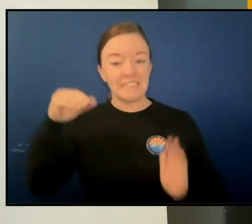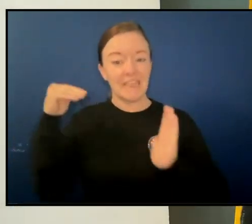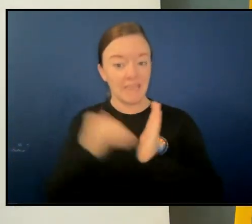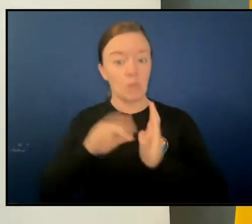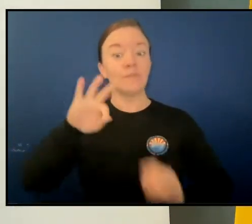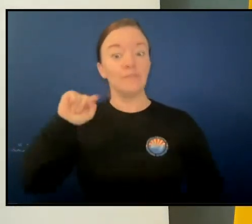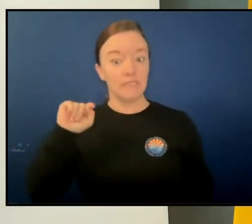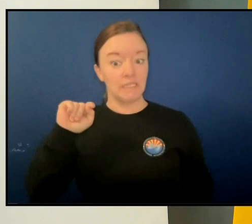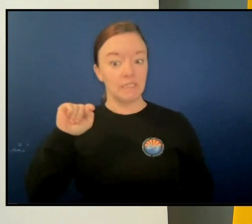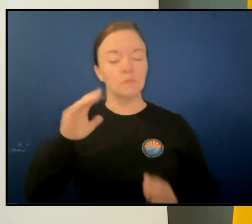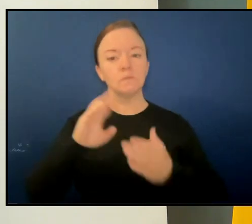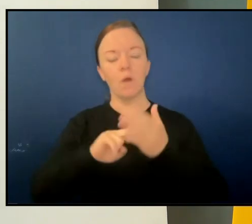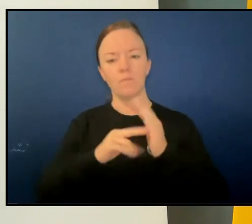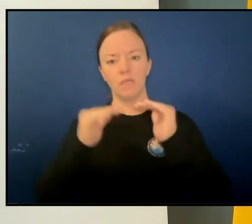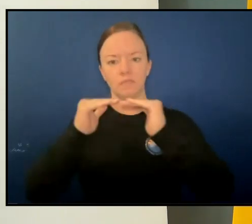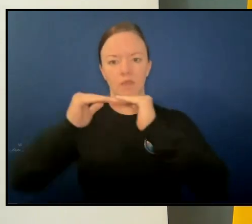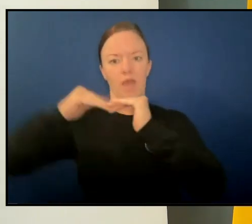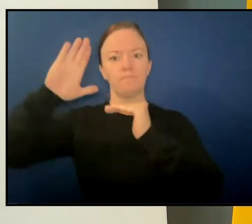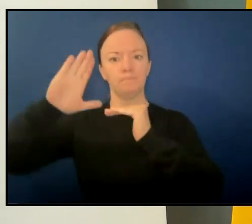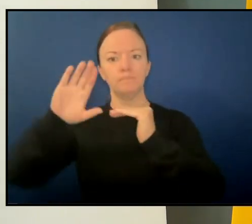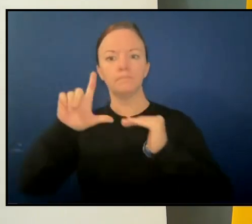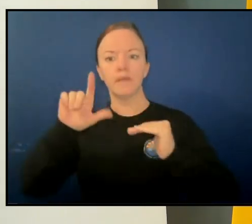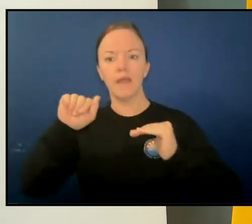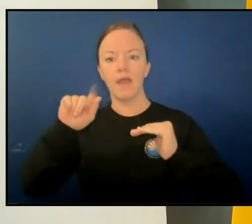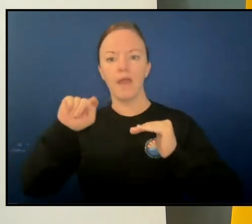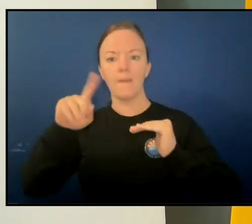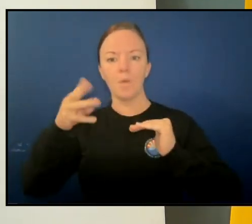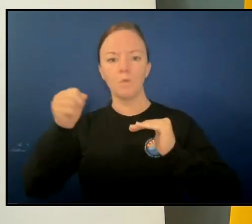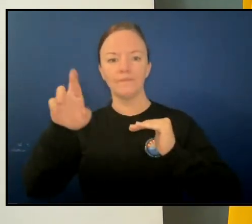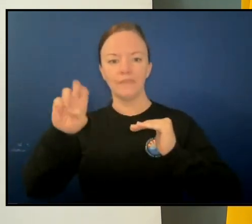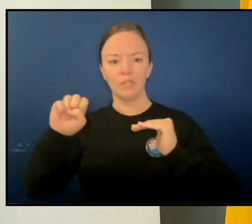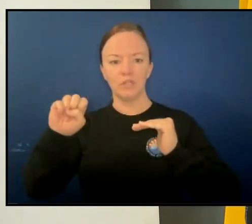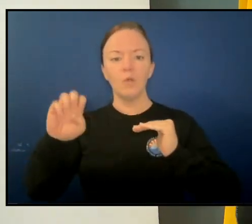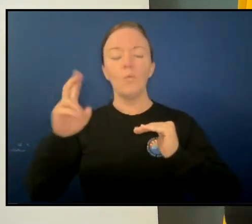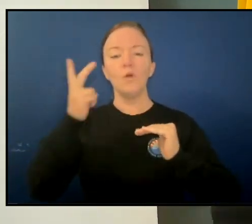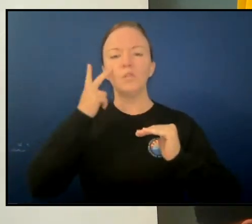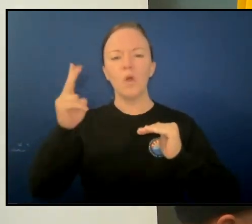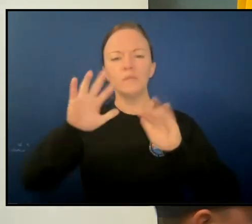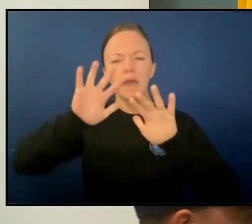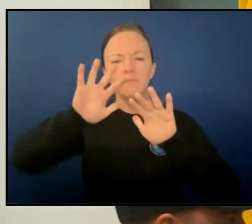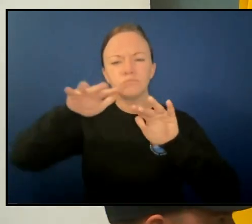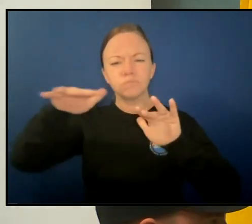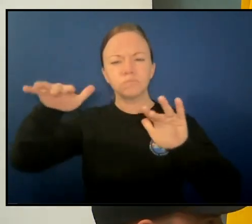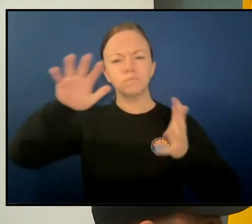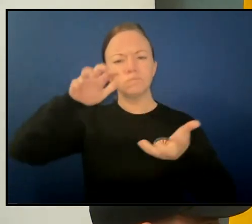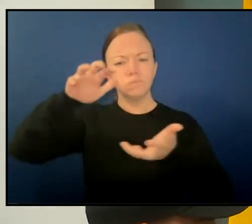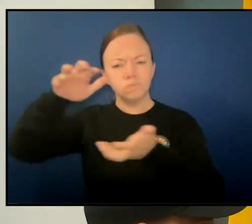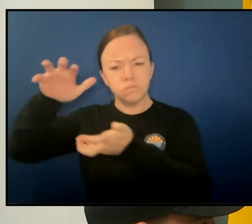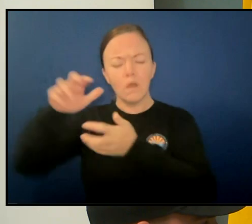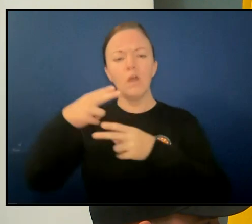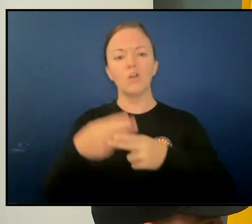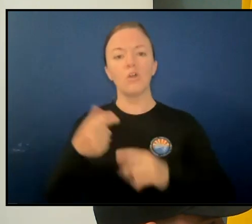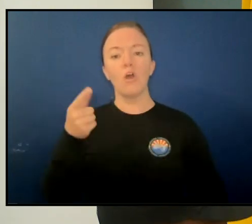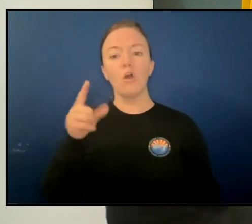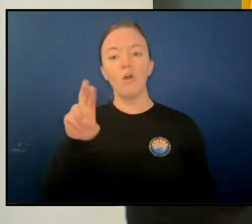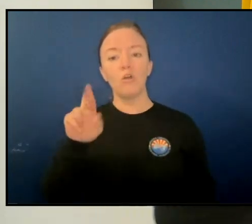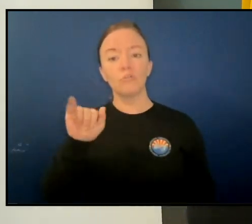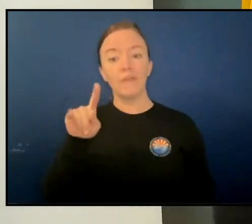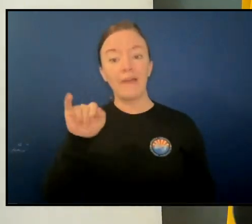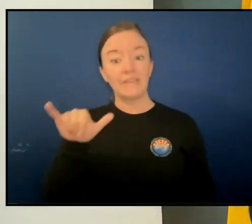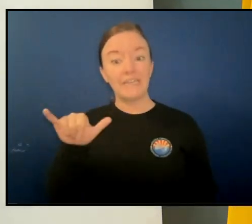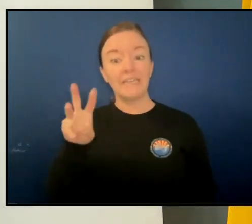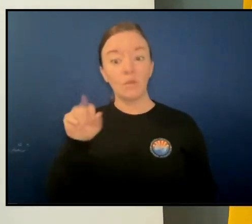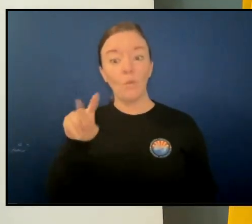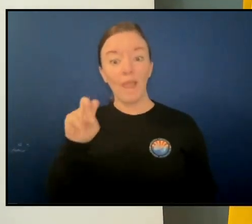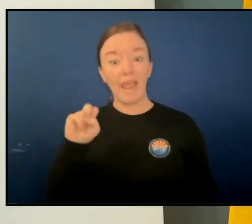And you'll notice some rippling as you move further south and west of that. And that's what we call gravity waves. And so it's really cool to see